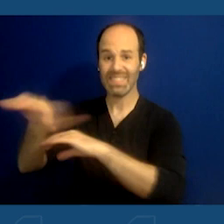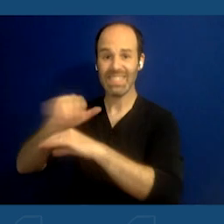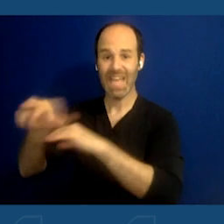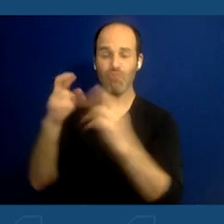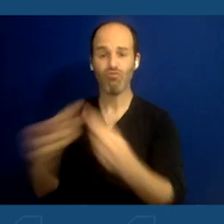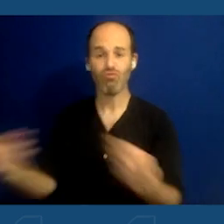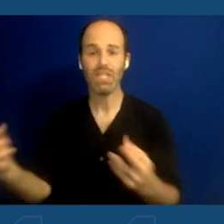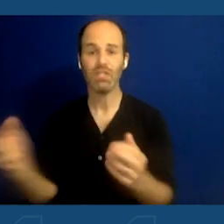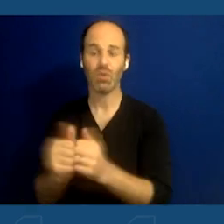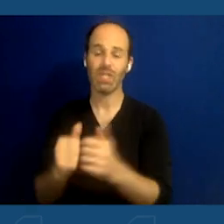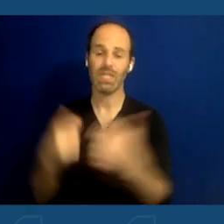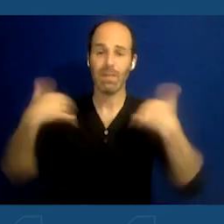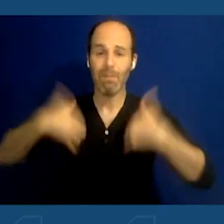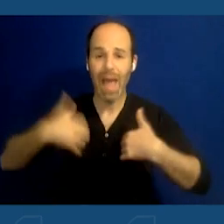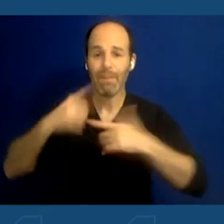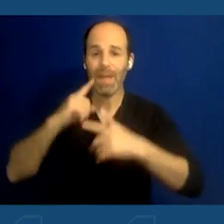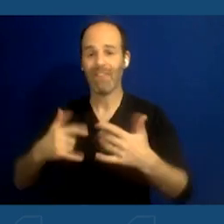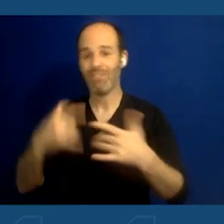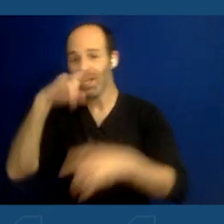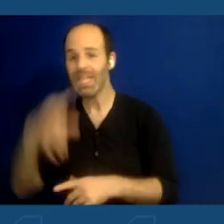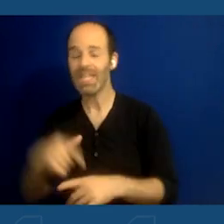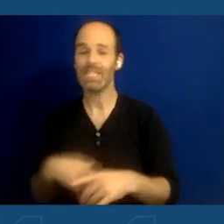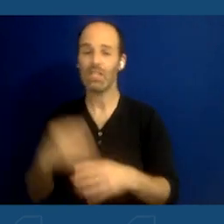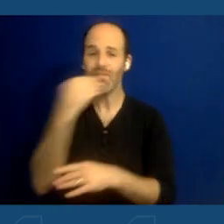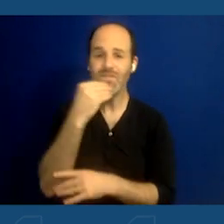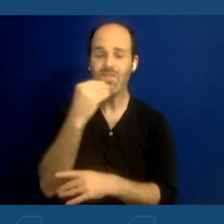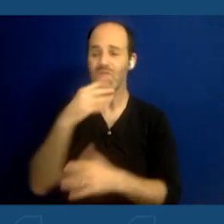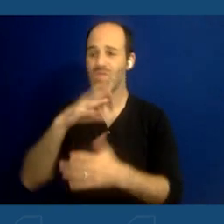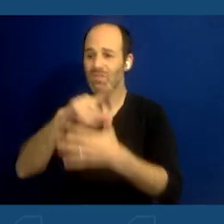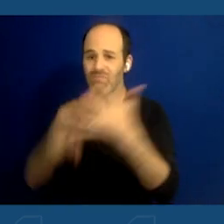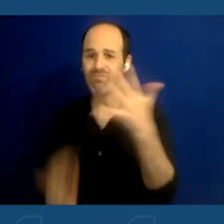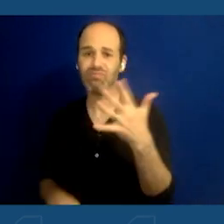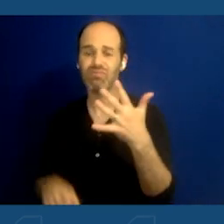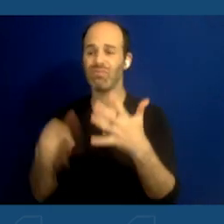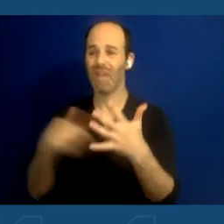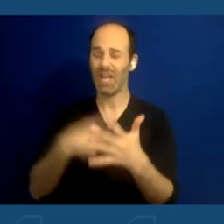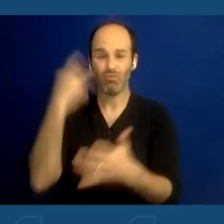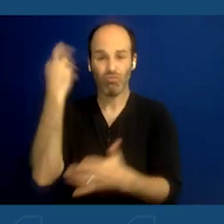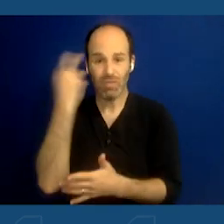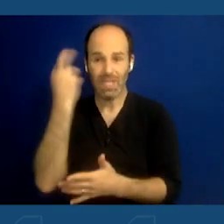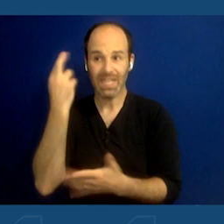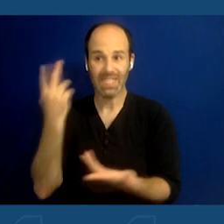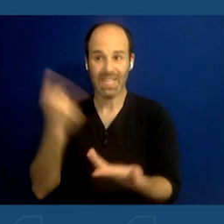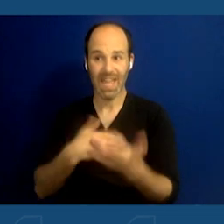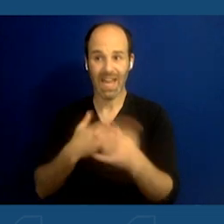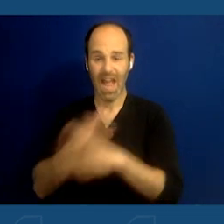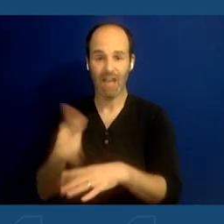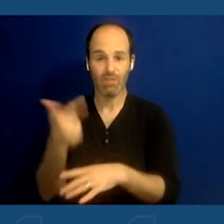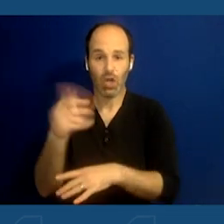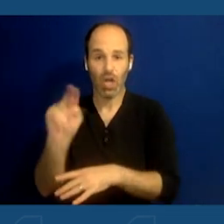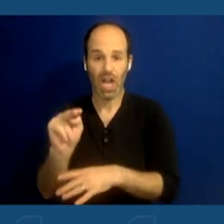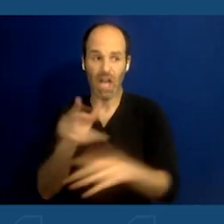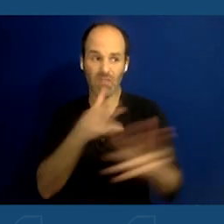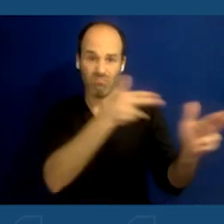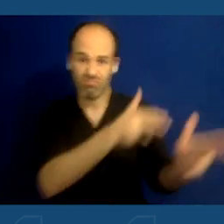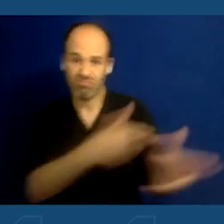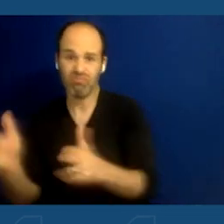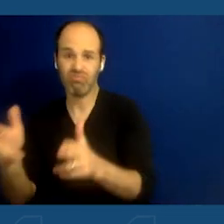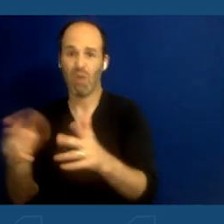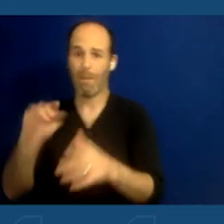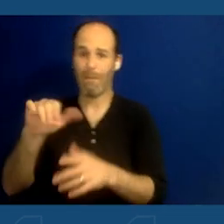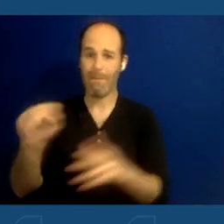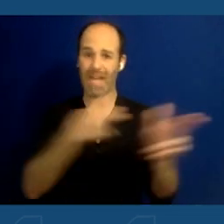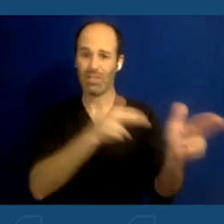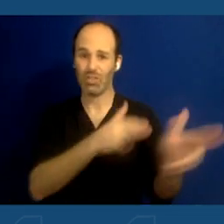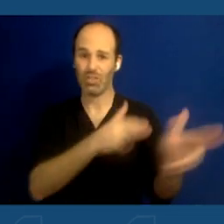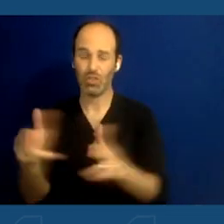really recognized that a community is reeling months after not just horrific mass shootings like we saw on May